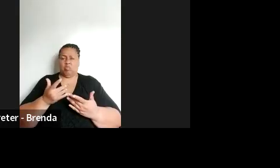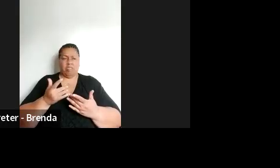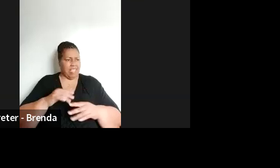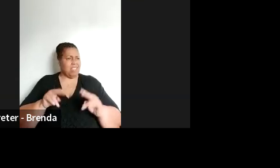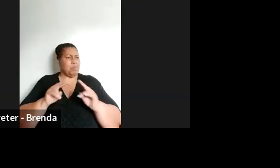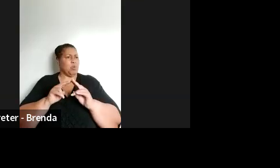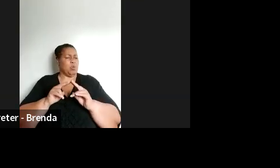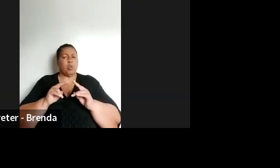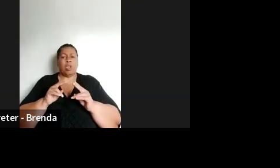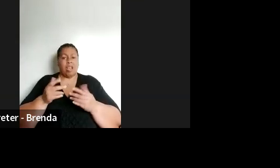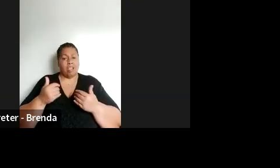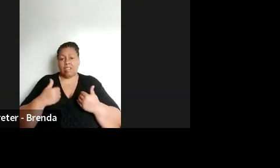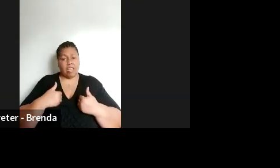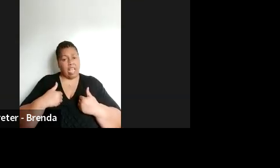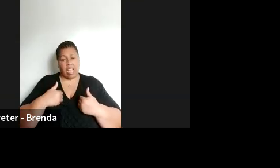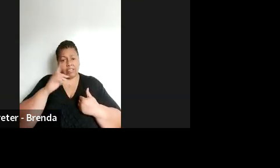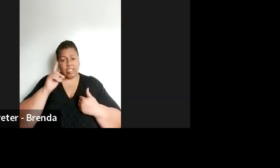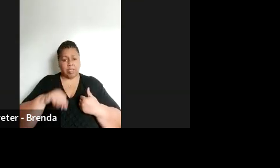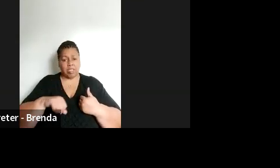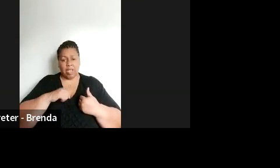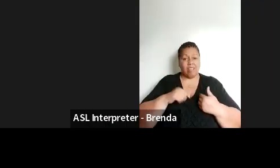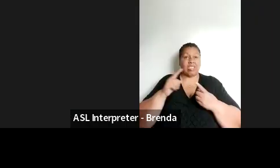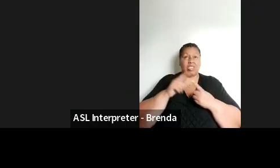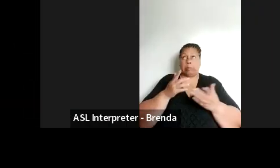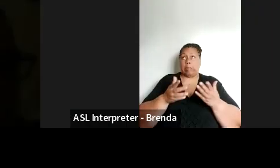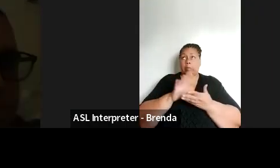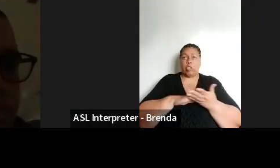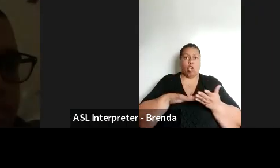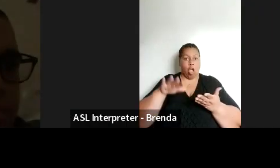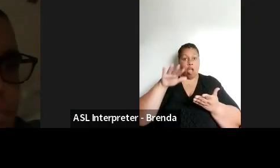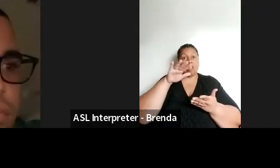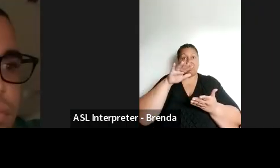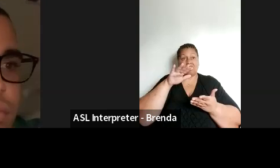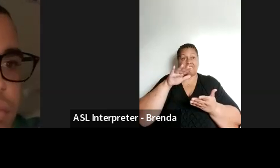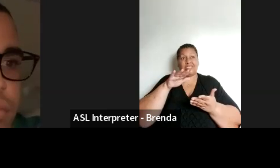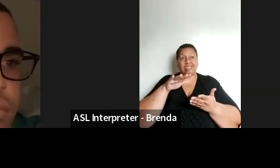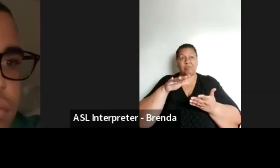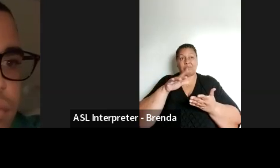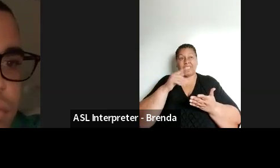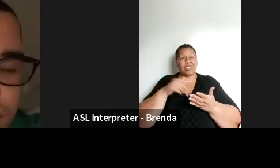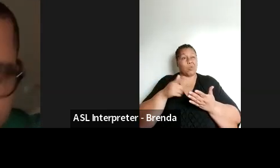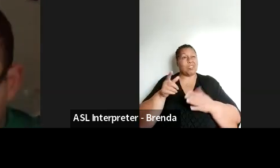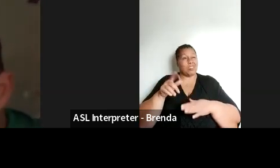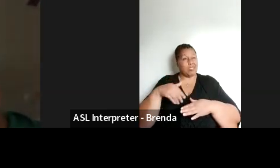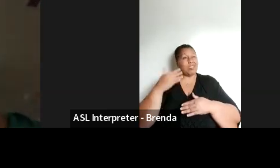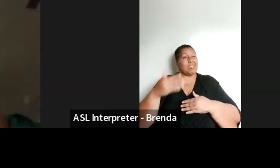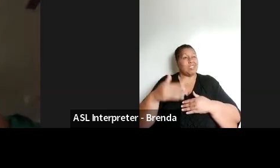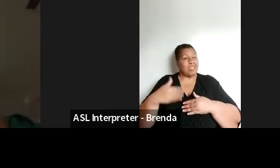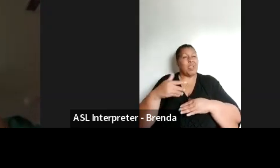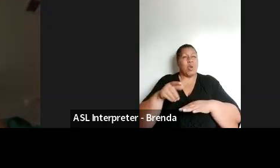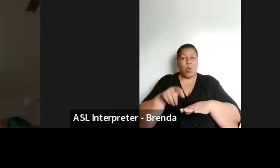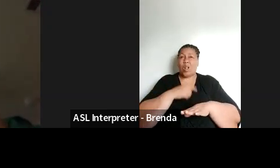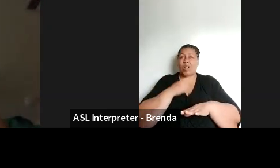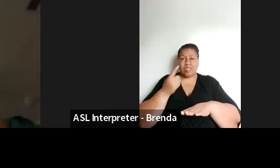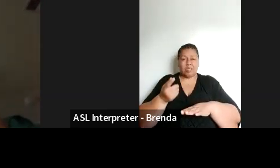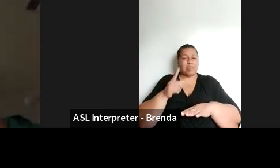have disability pride until probably college, because it took a little while to get where I was, because I did not learn about